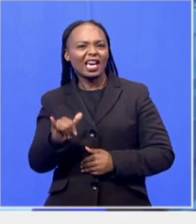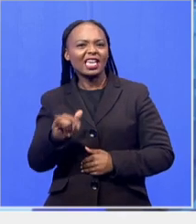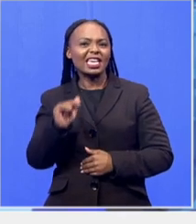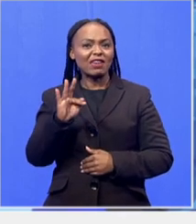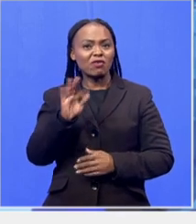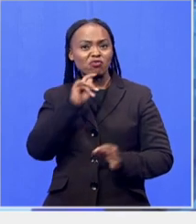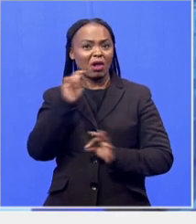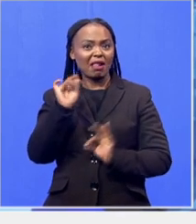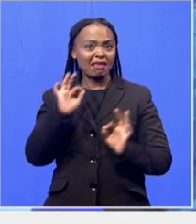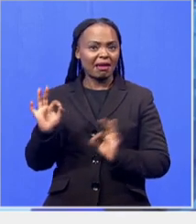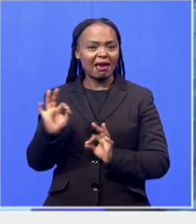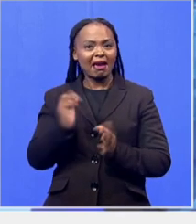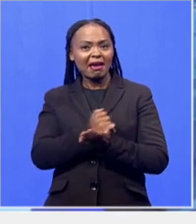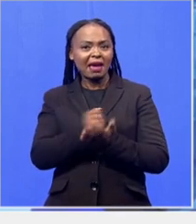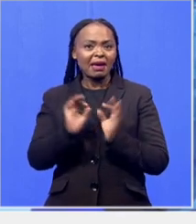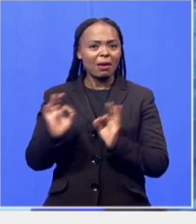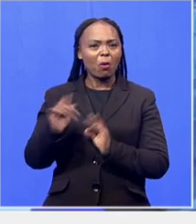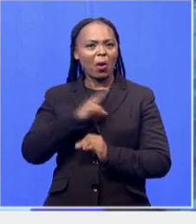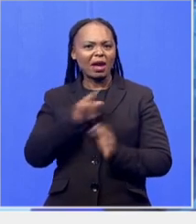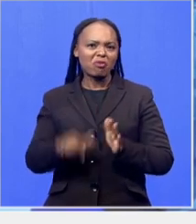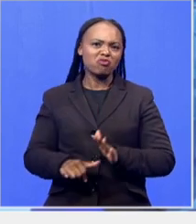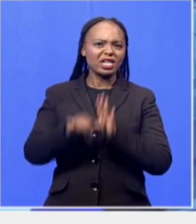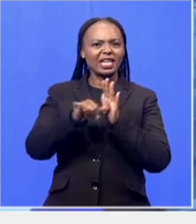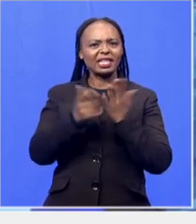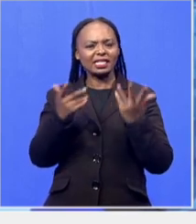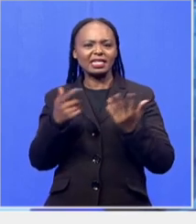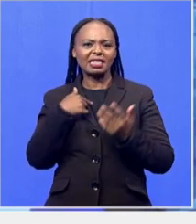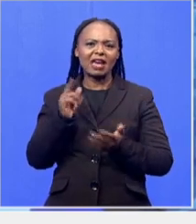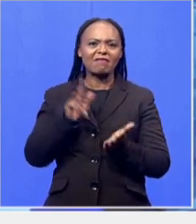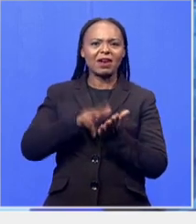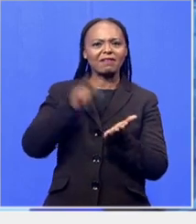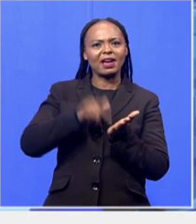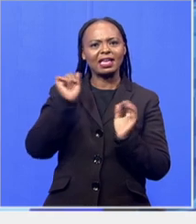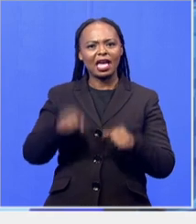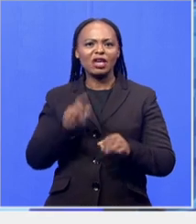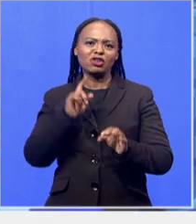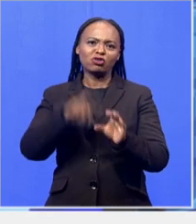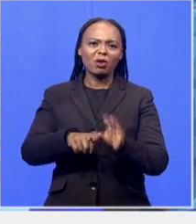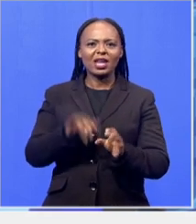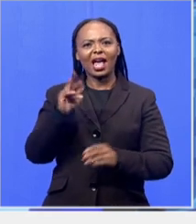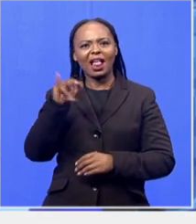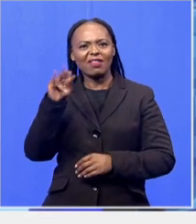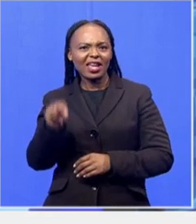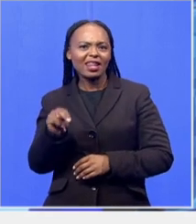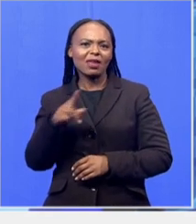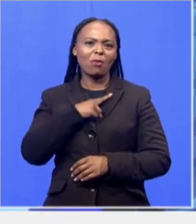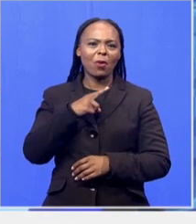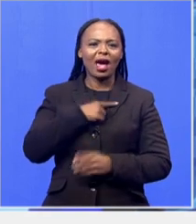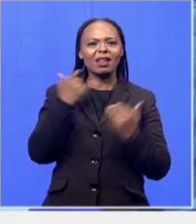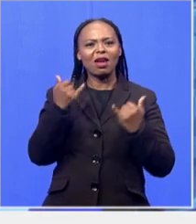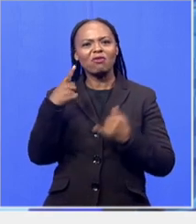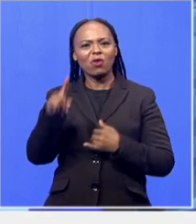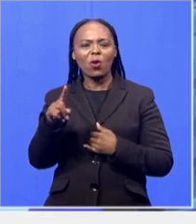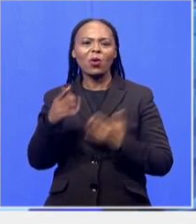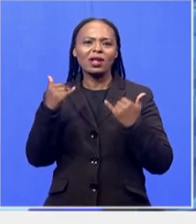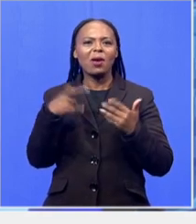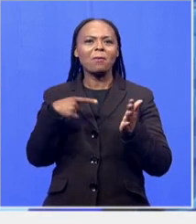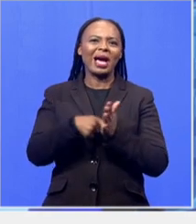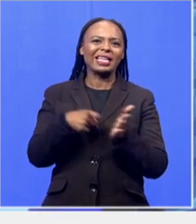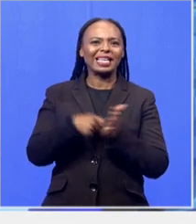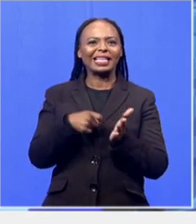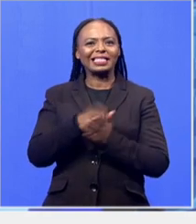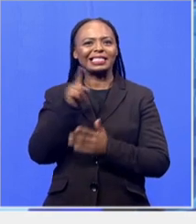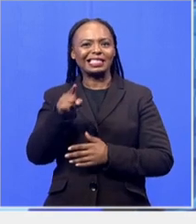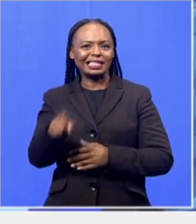know, in terms of why you are important. I was verified, and I'm going to join Eldrin, you know, in terms of really purchasing that, simply